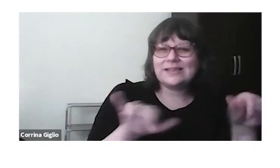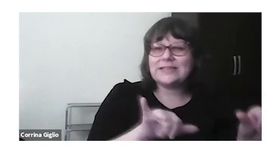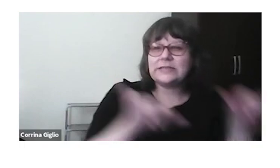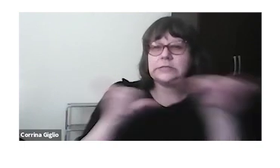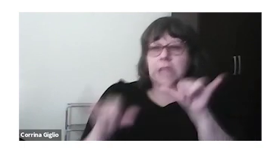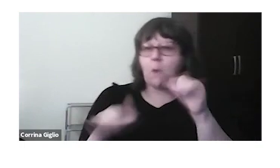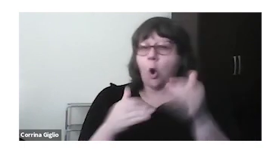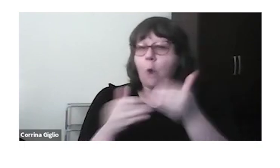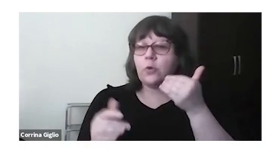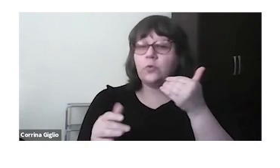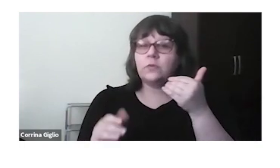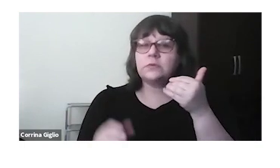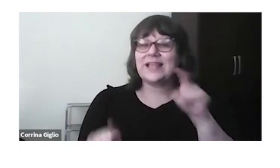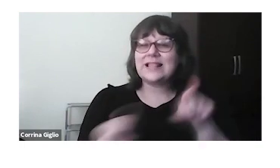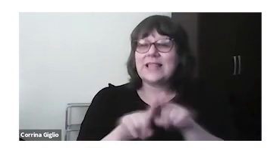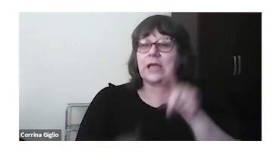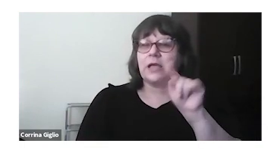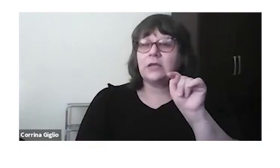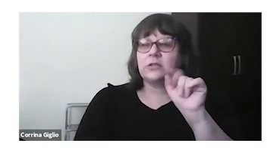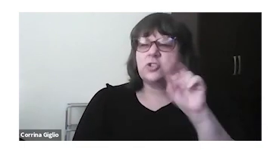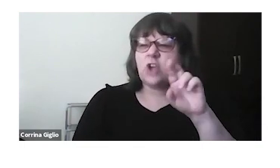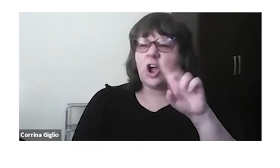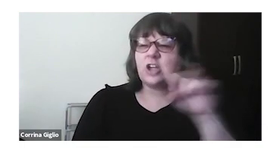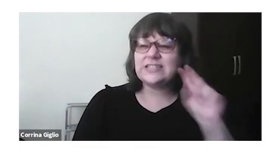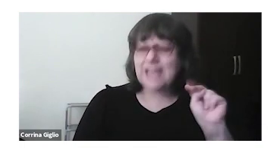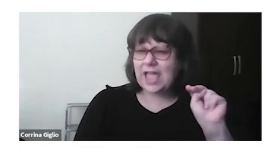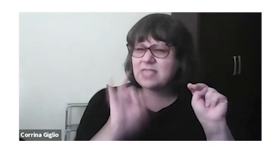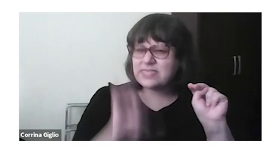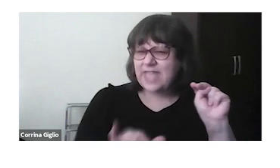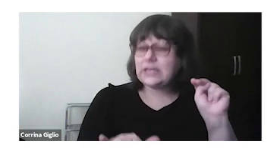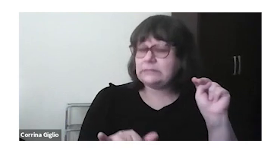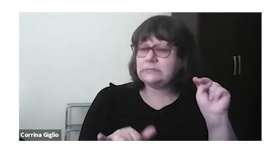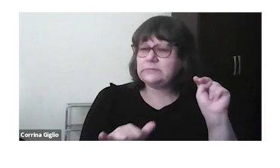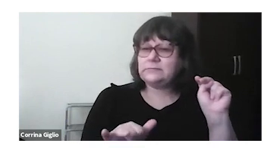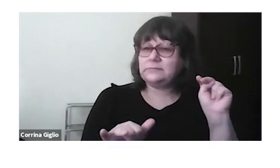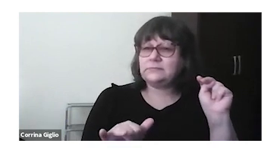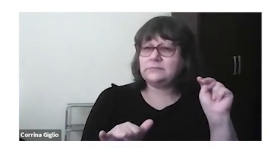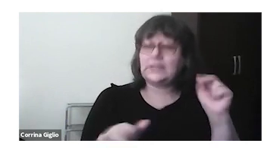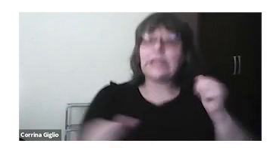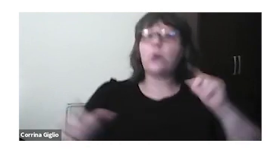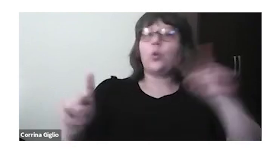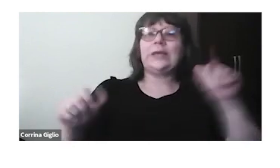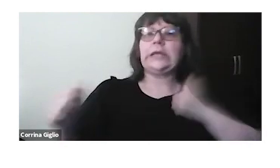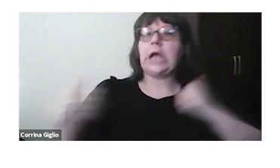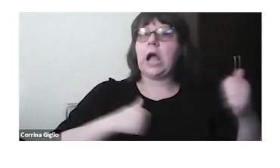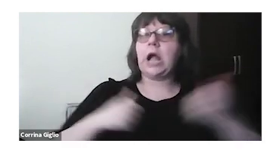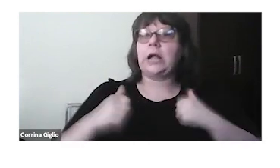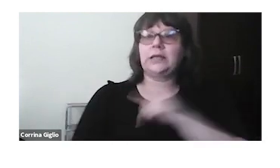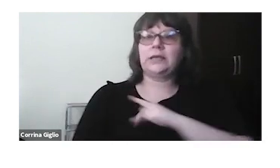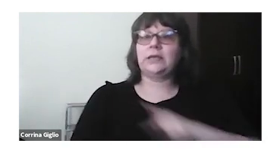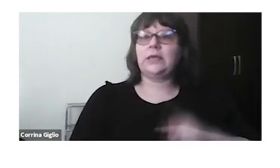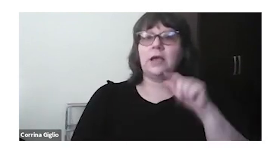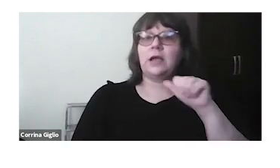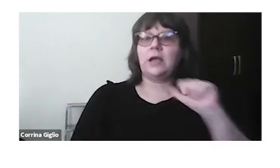to Tarzan, or is that Tarzan? What's the name? Tarzan, King Kong, sorry. King Kong movie